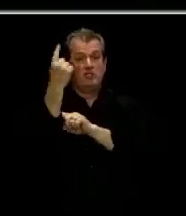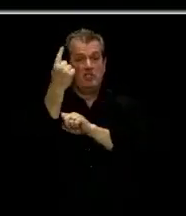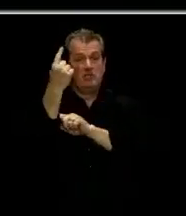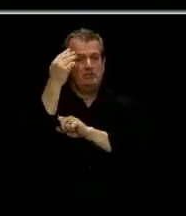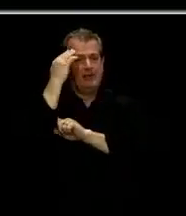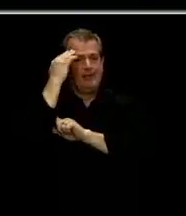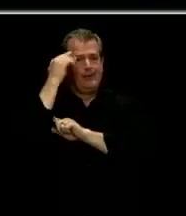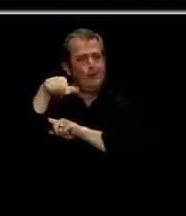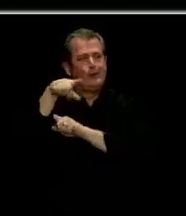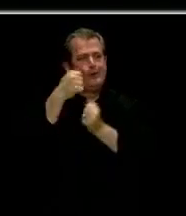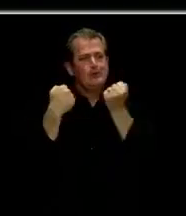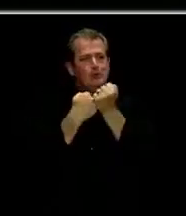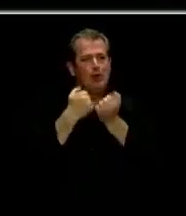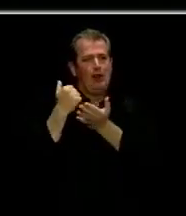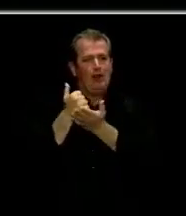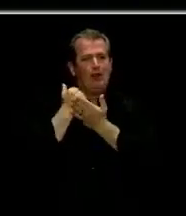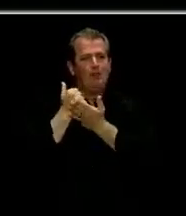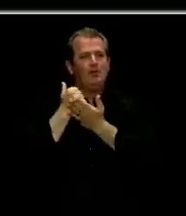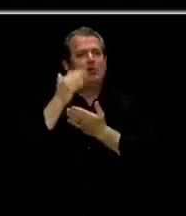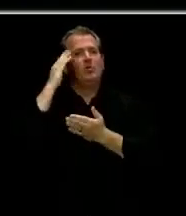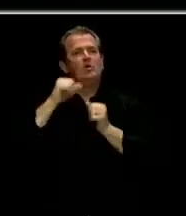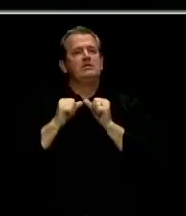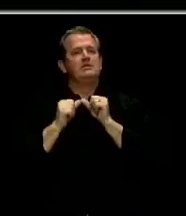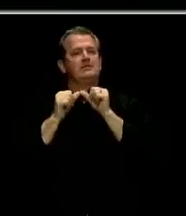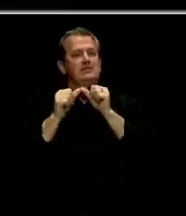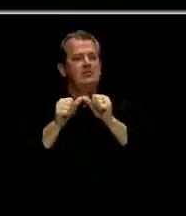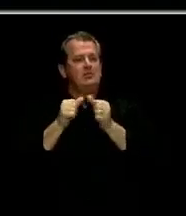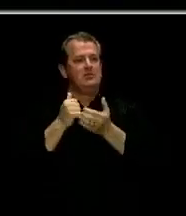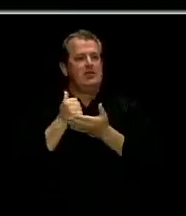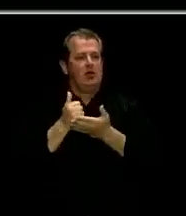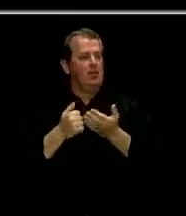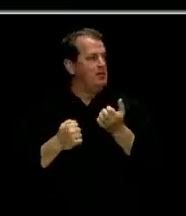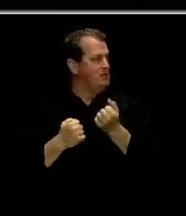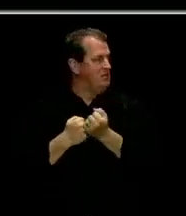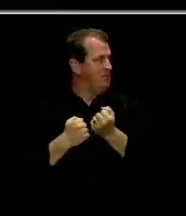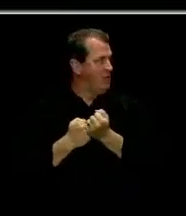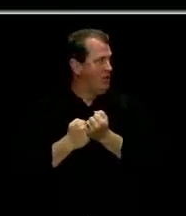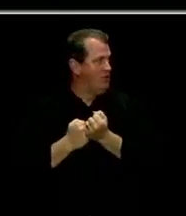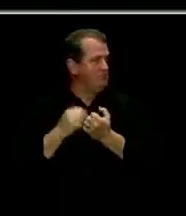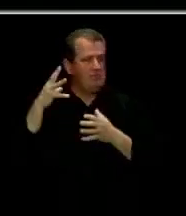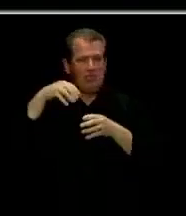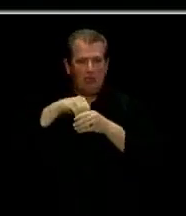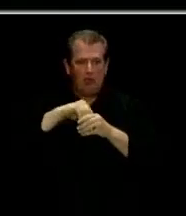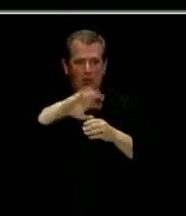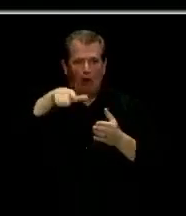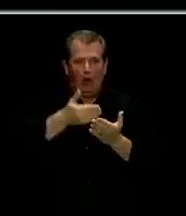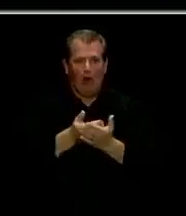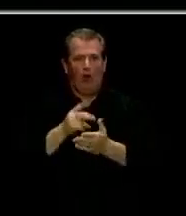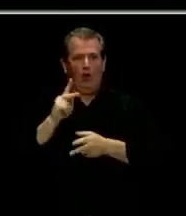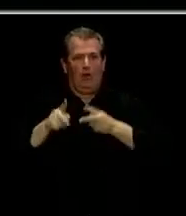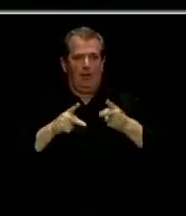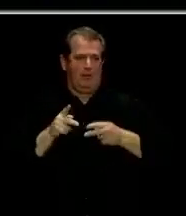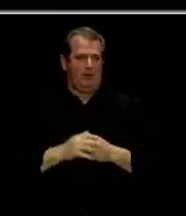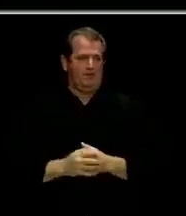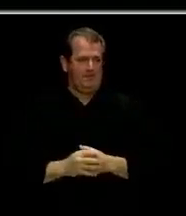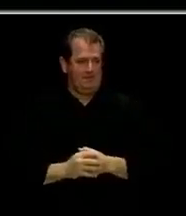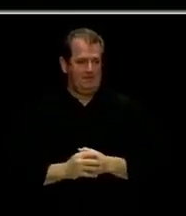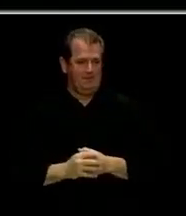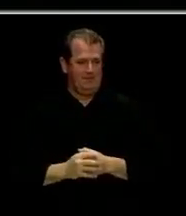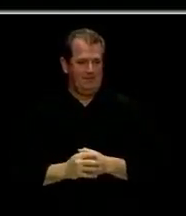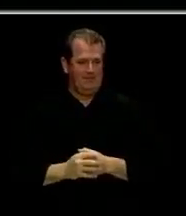continue to make strides towards a more equitable and inclusive society for all of